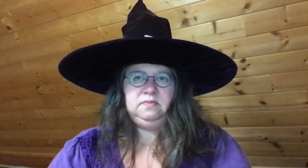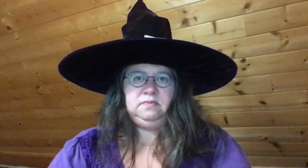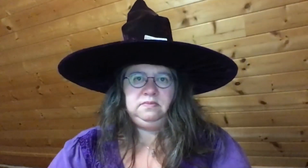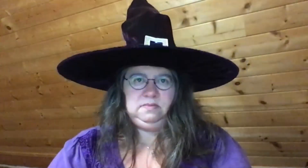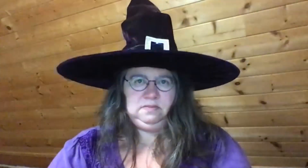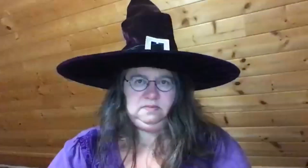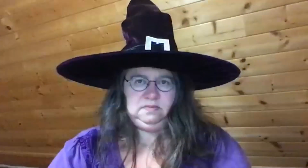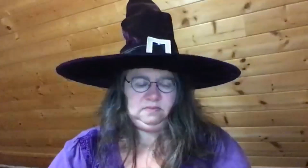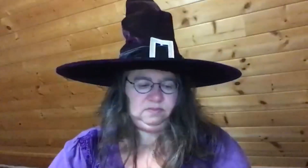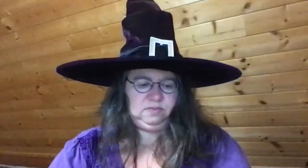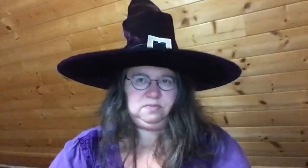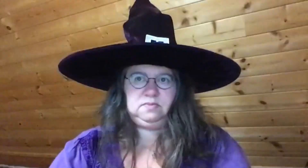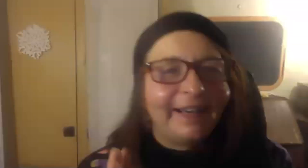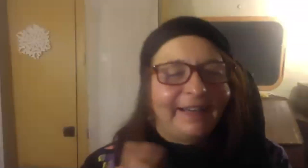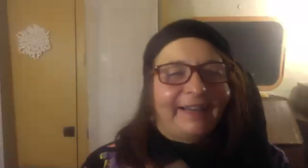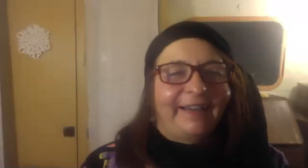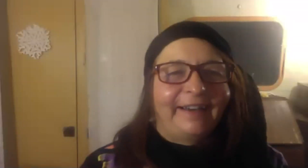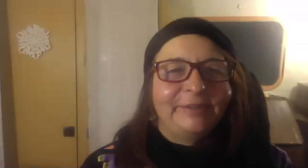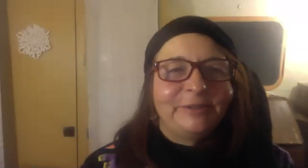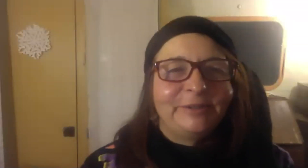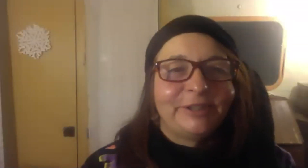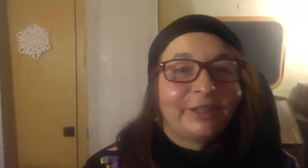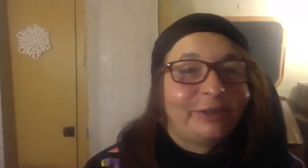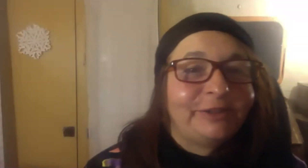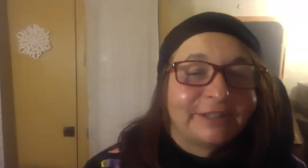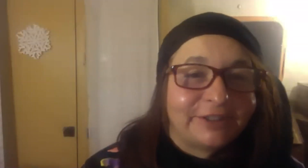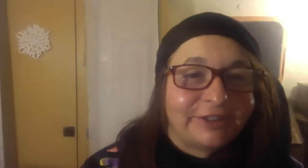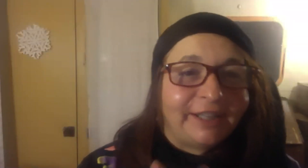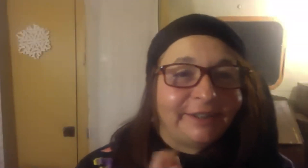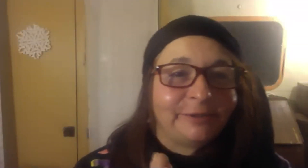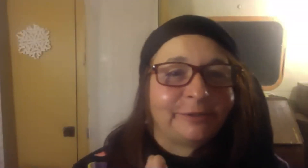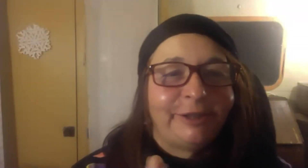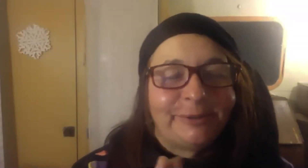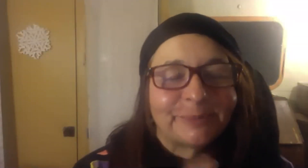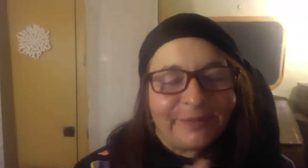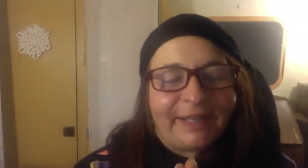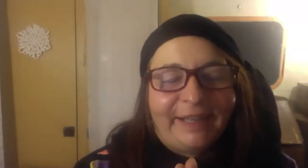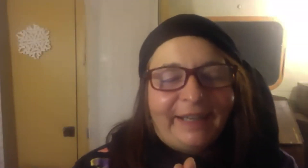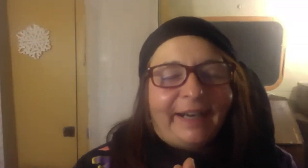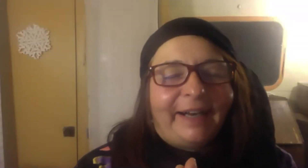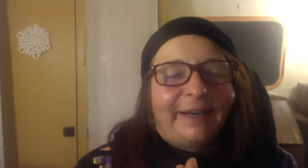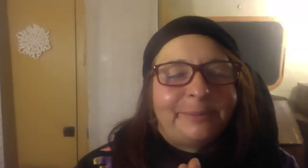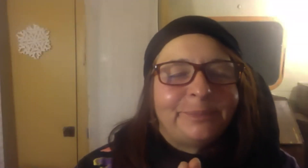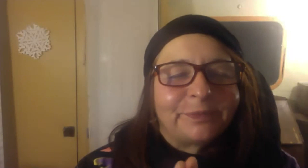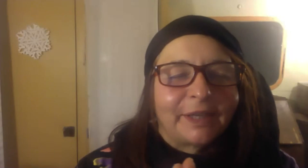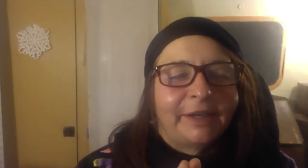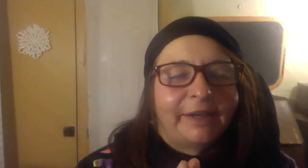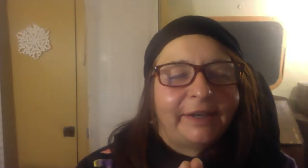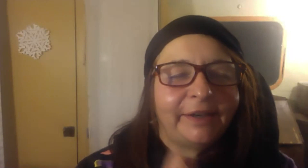Hi, Angela. Hi. I'm just gonna do a little channeling for you.